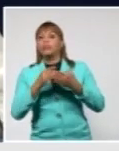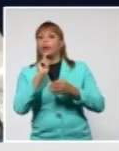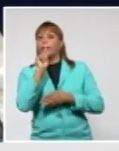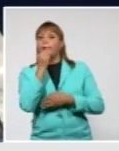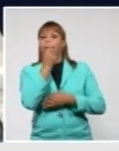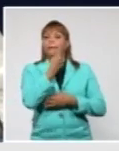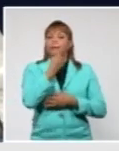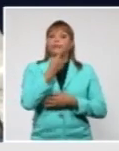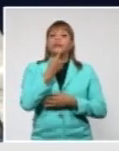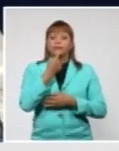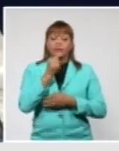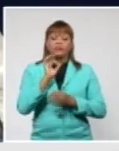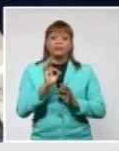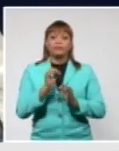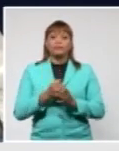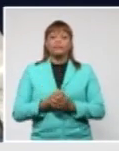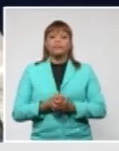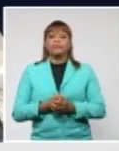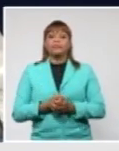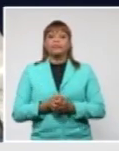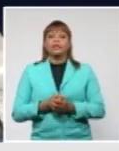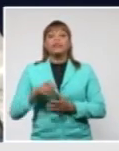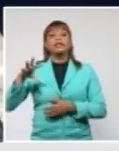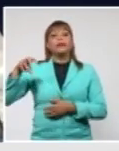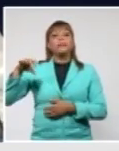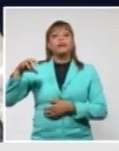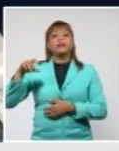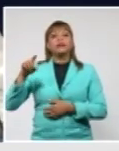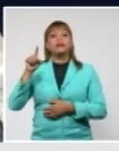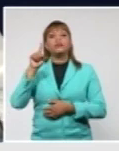110, the most from Havana with